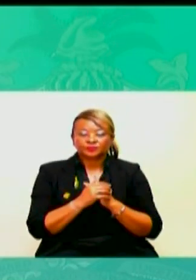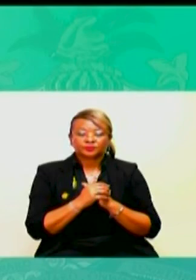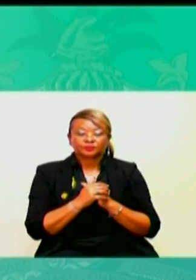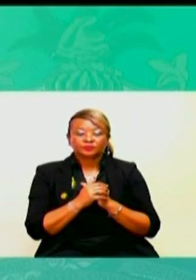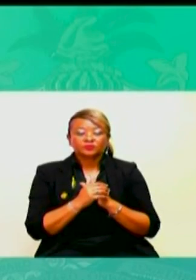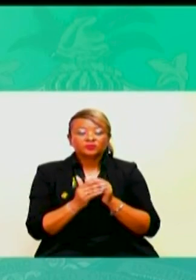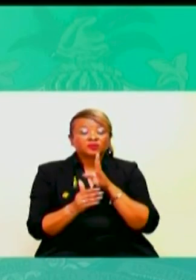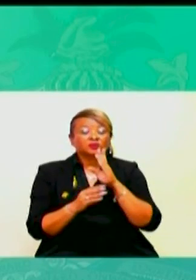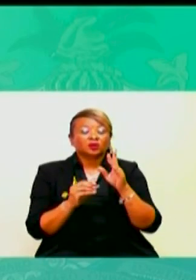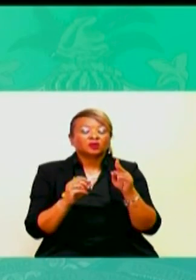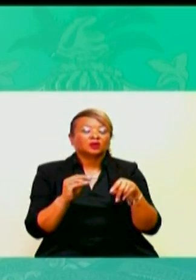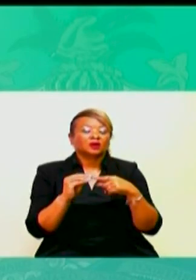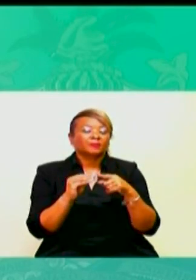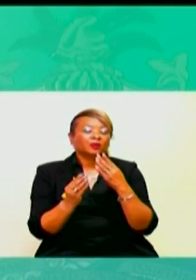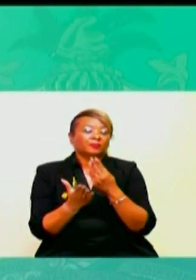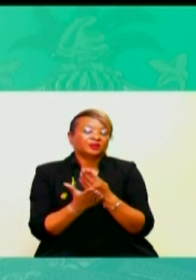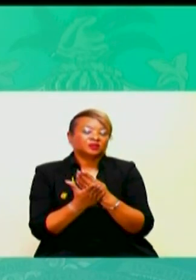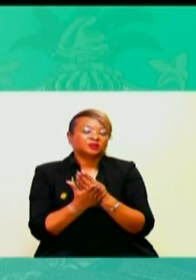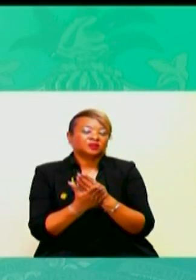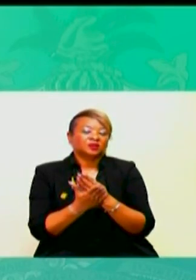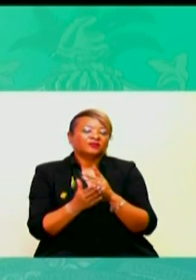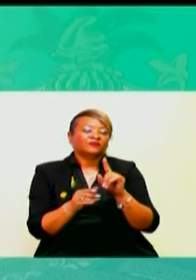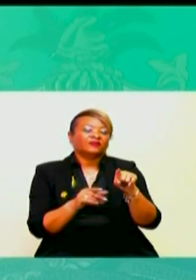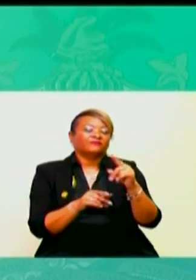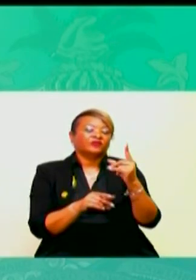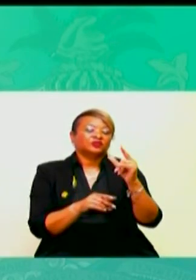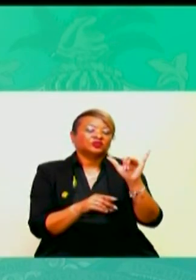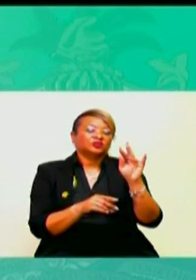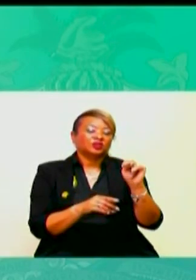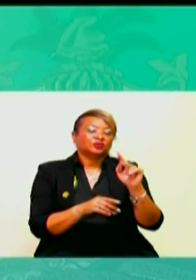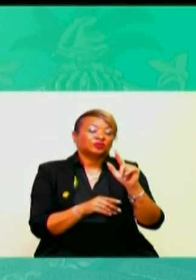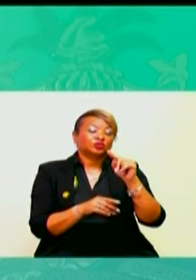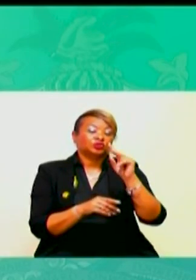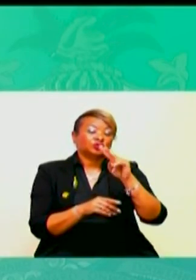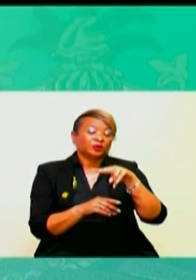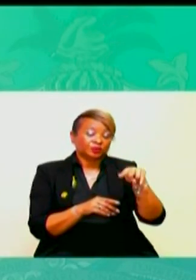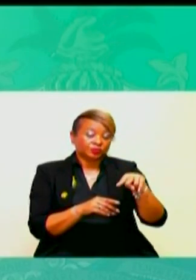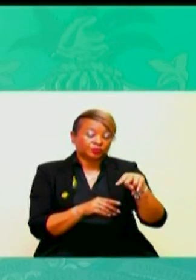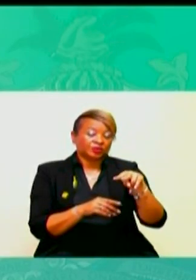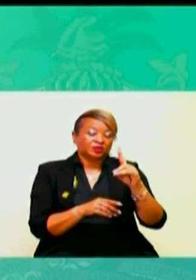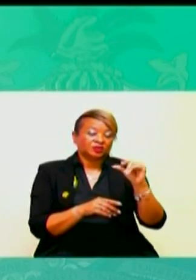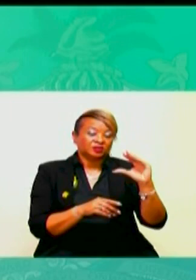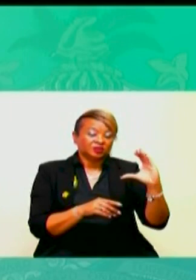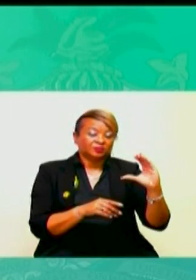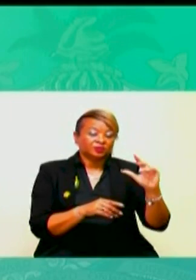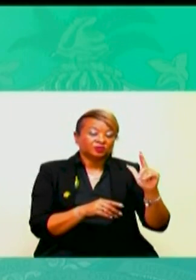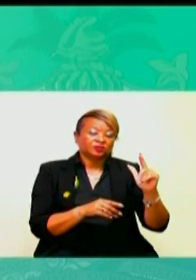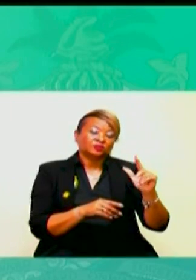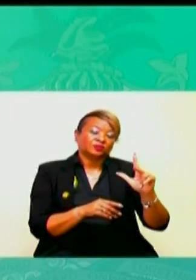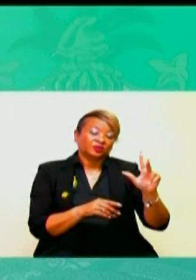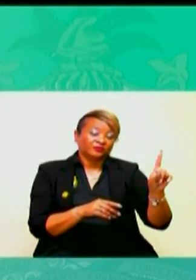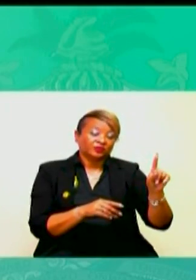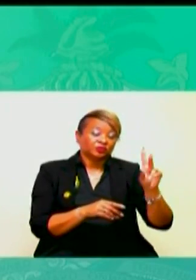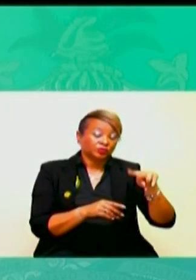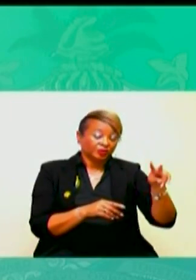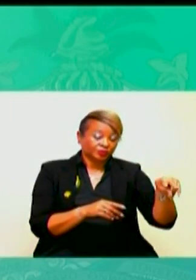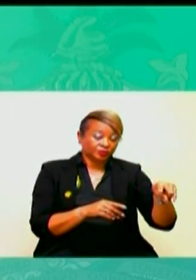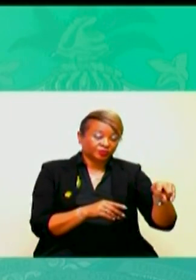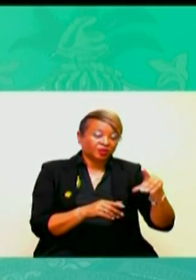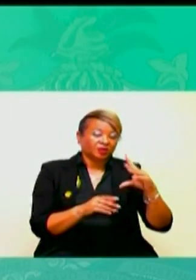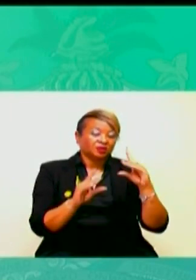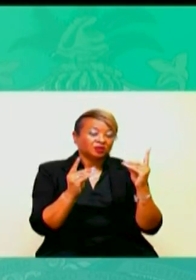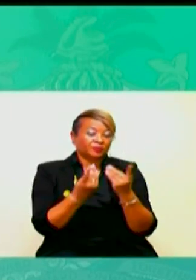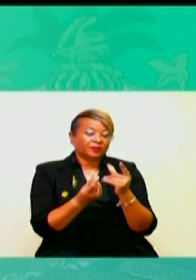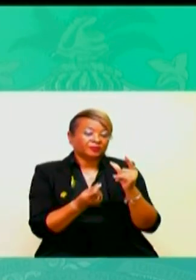budget, for the period the 1st of January 2022 to December 31st, 2022, the Department